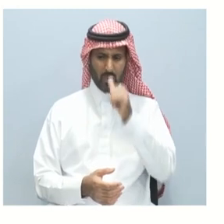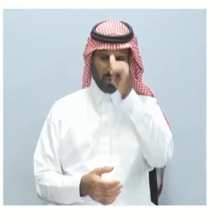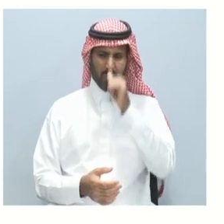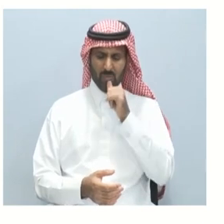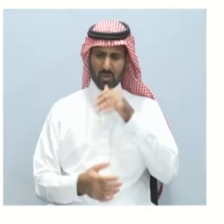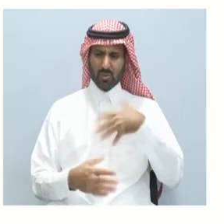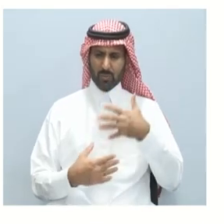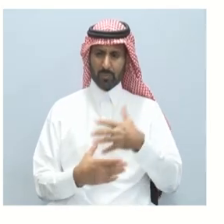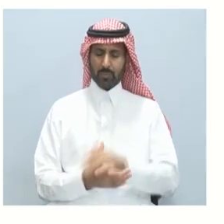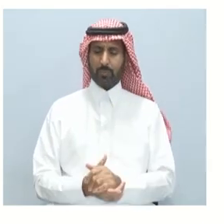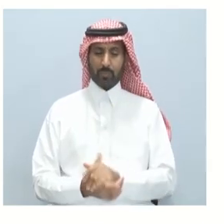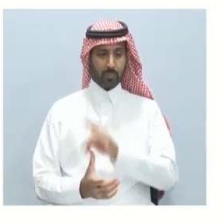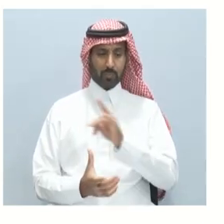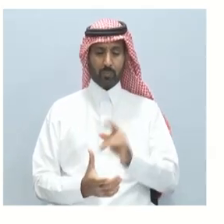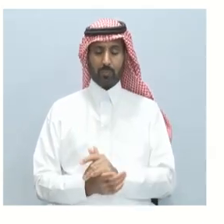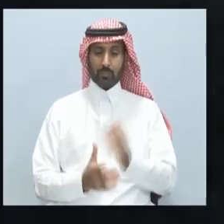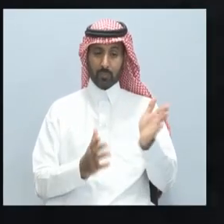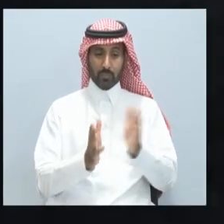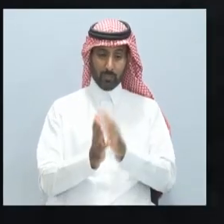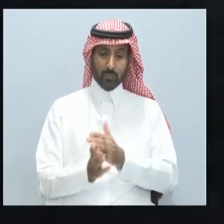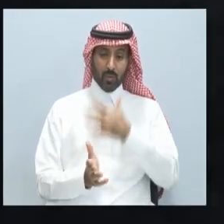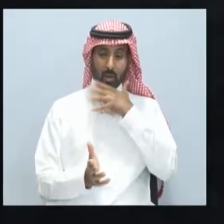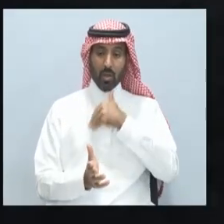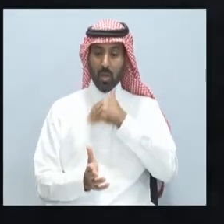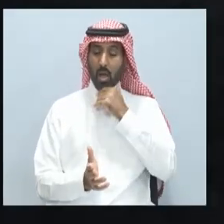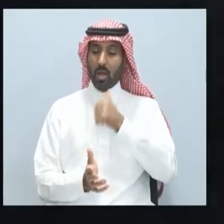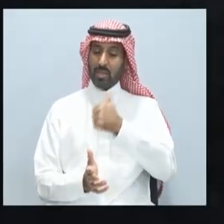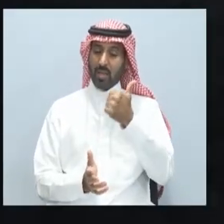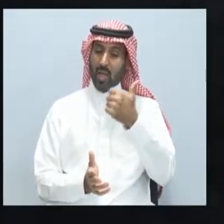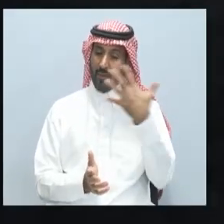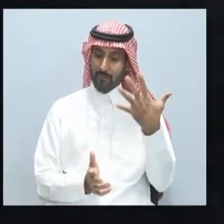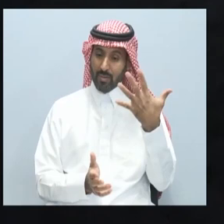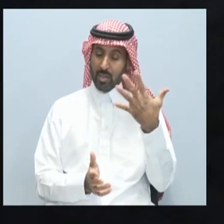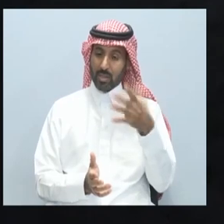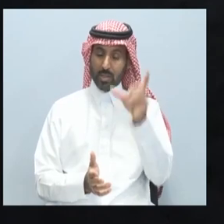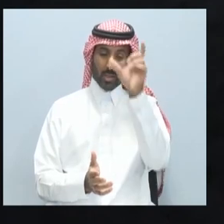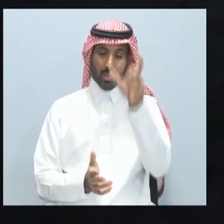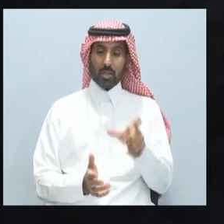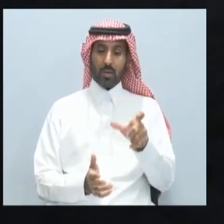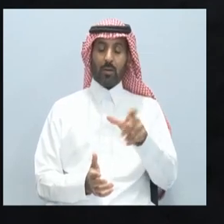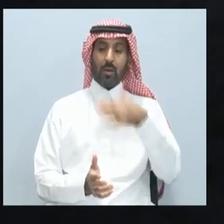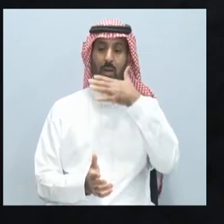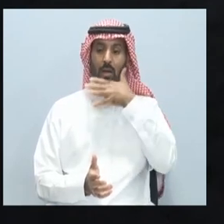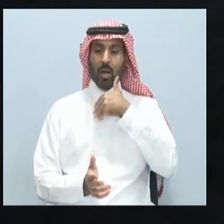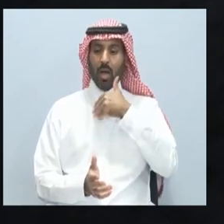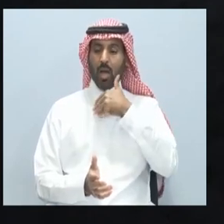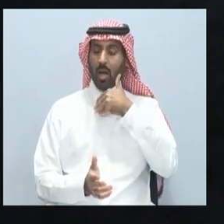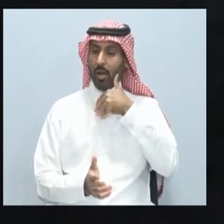sense. So if you have written five or six of these characteristics that we have here, you are